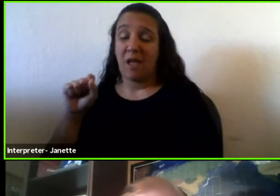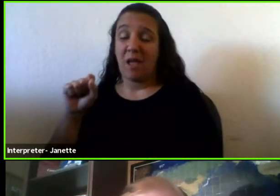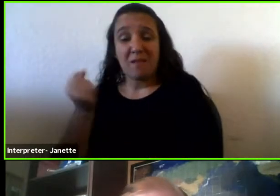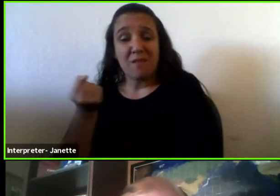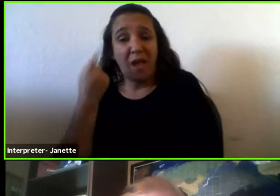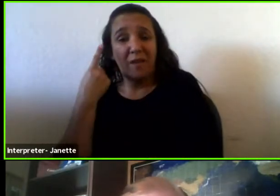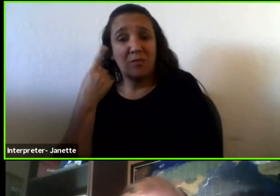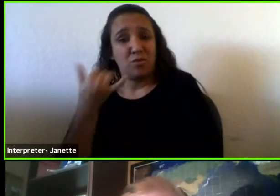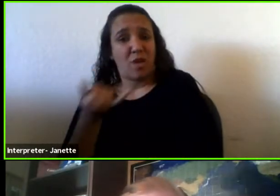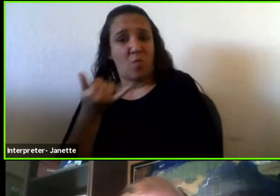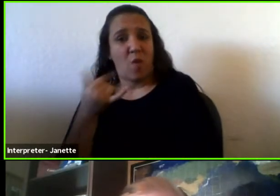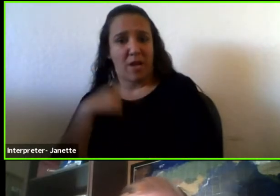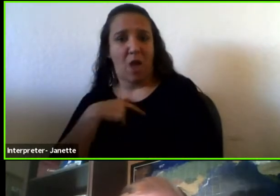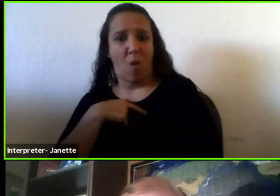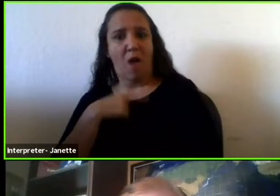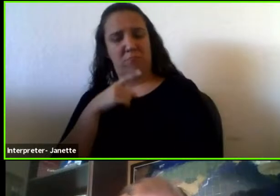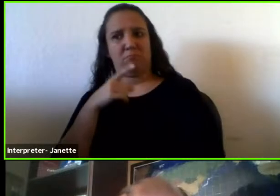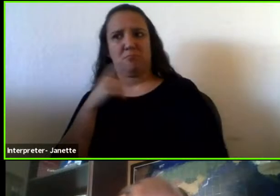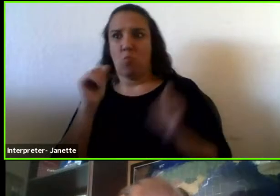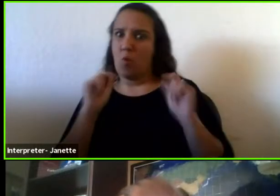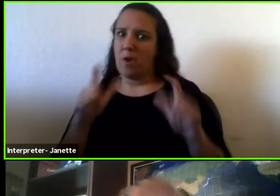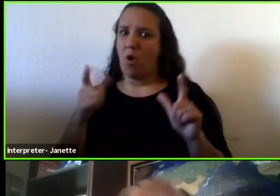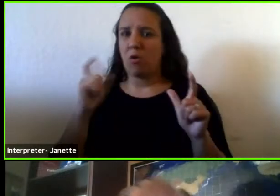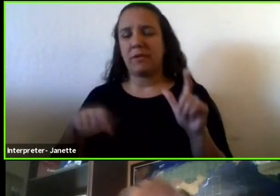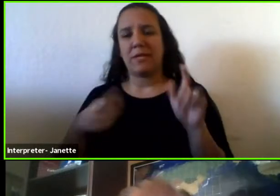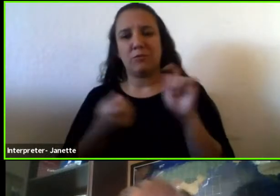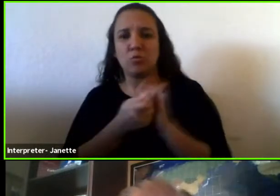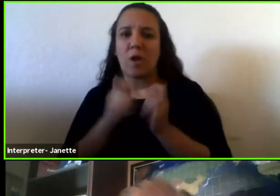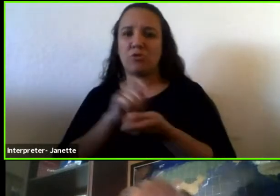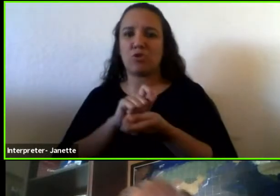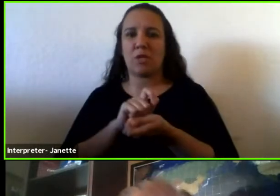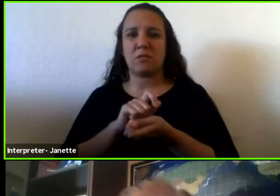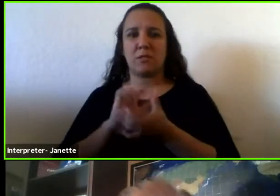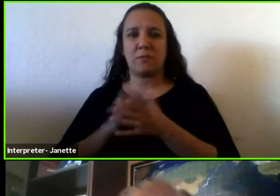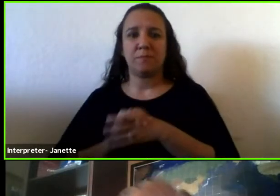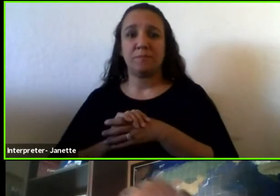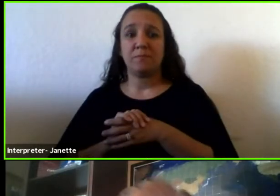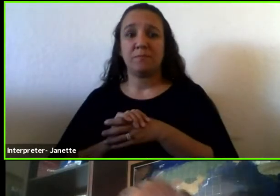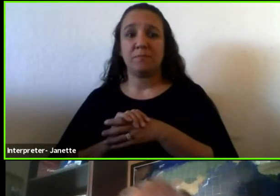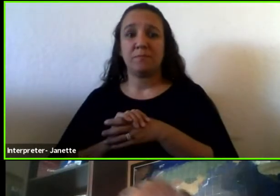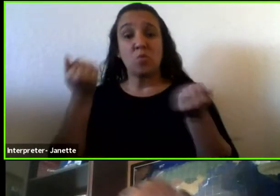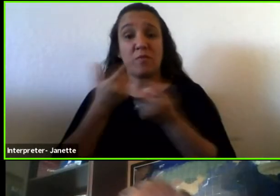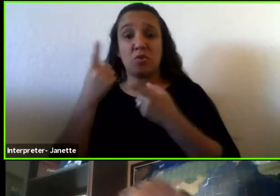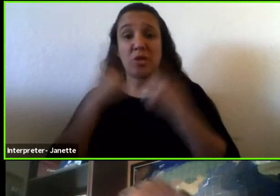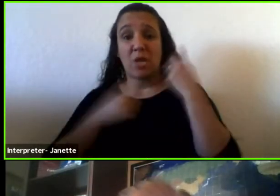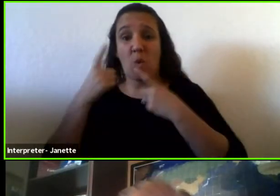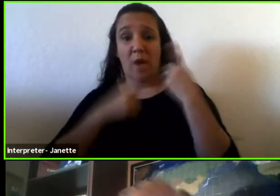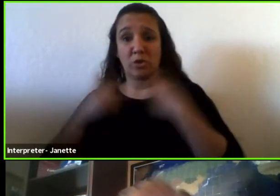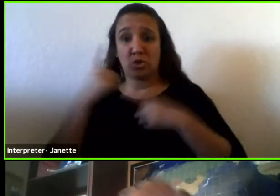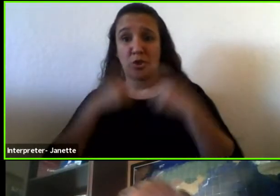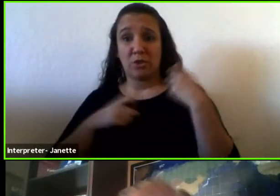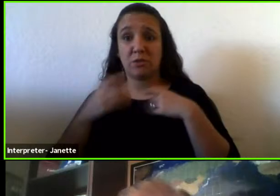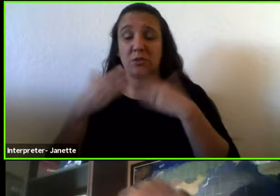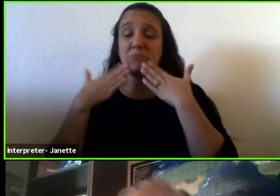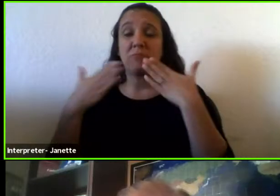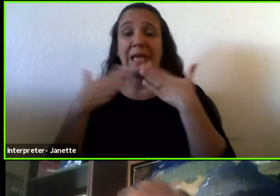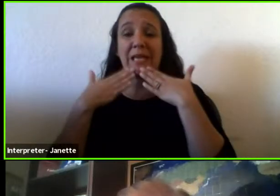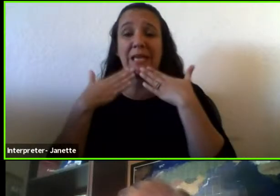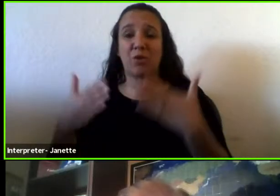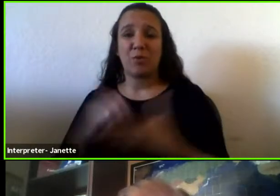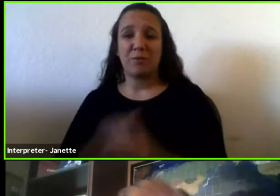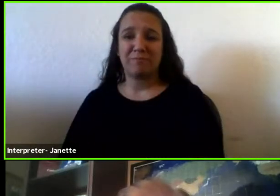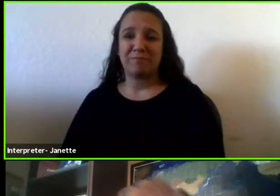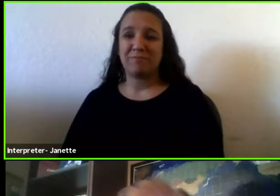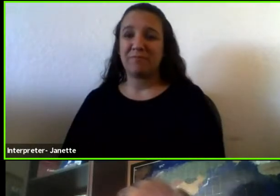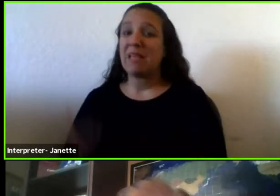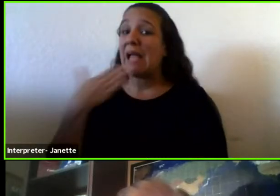and adjust accordingly. So if there's any other questions, if anybody else wants to share, please. And thank you, Glada, for your